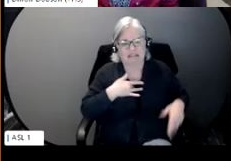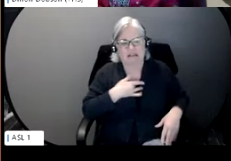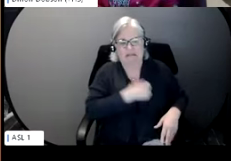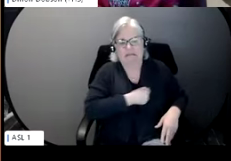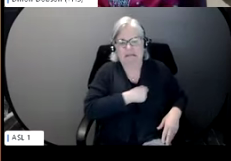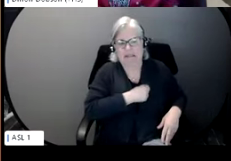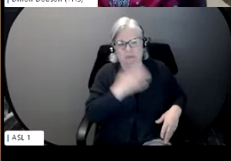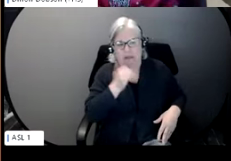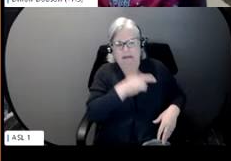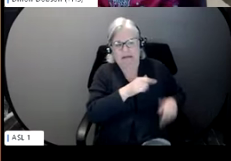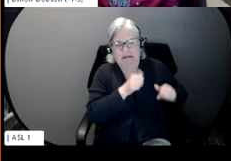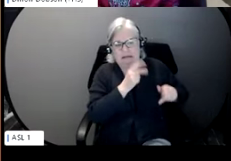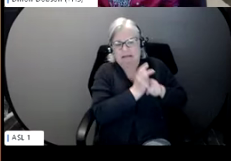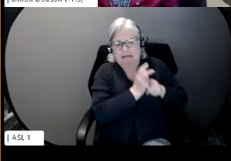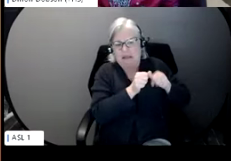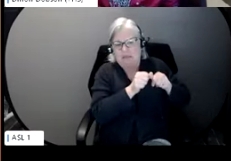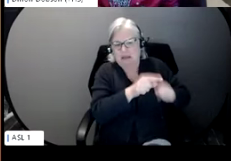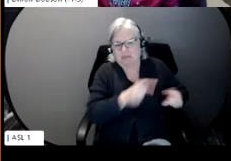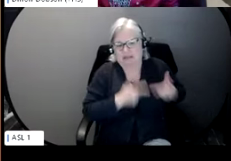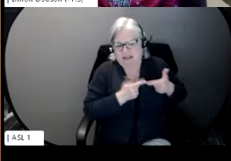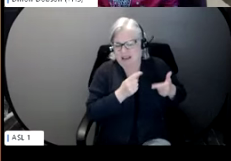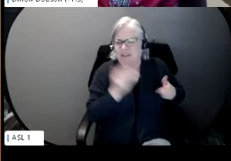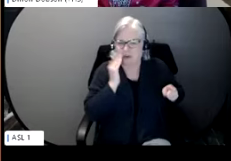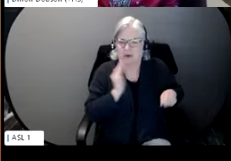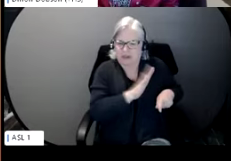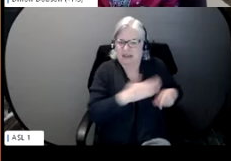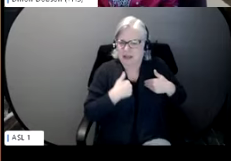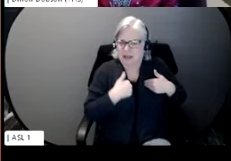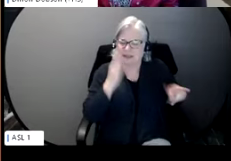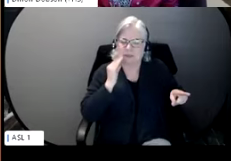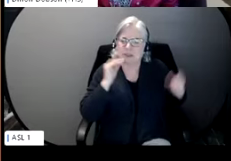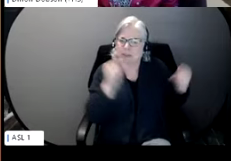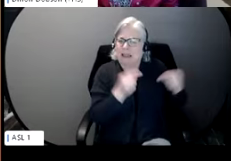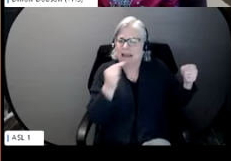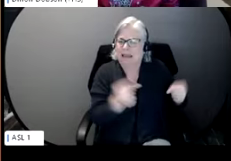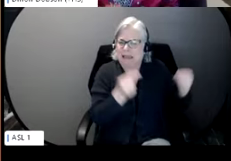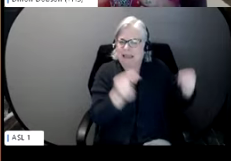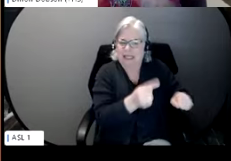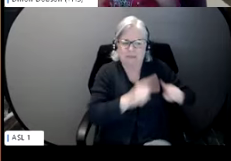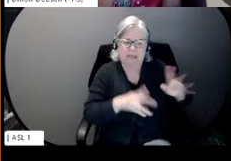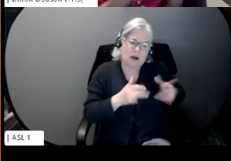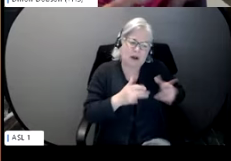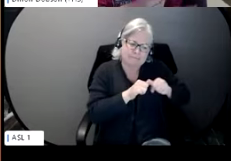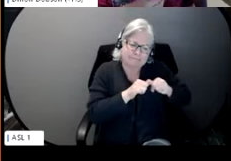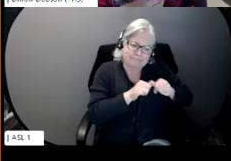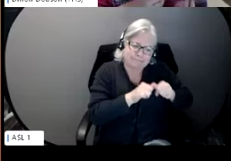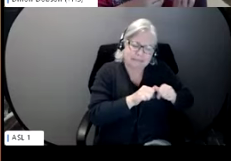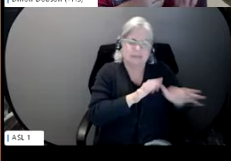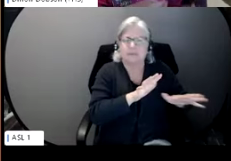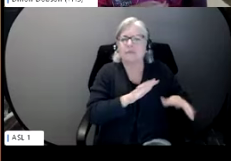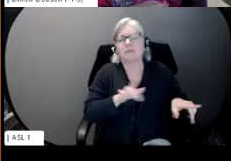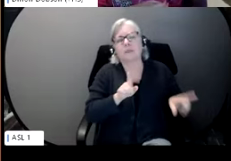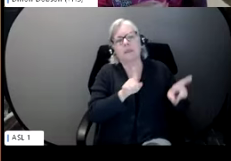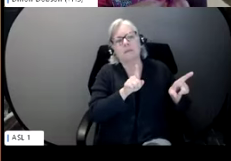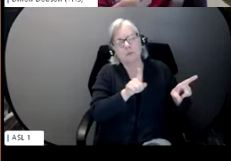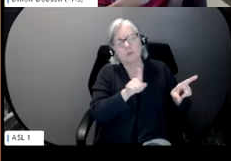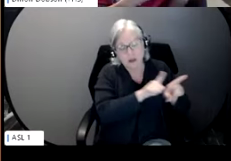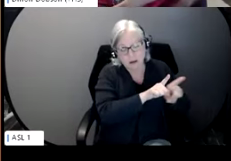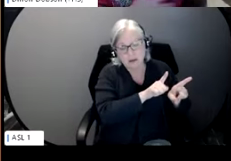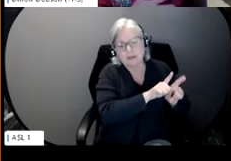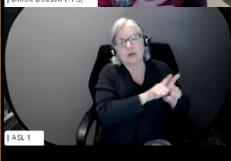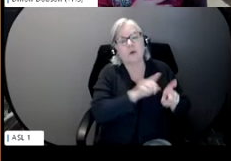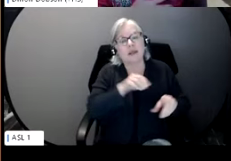about extending the painfulness that they know their animal was experiencing, also including animals in their wills and